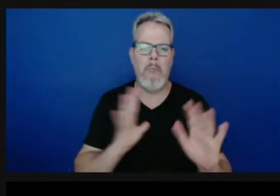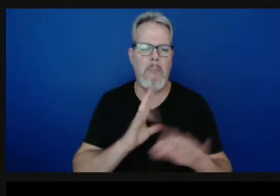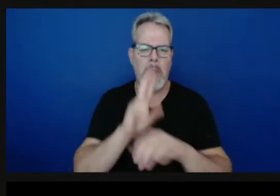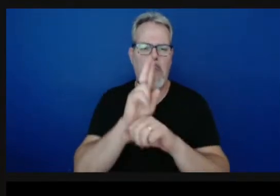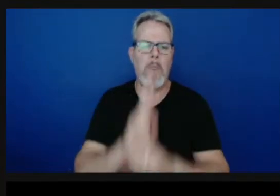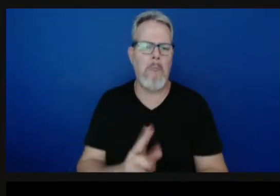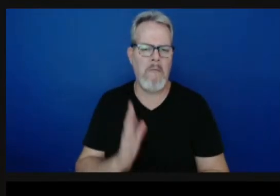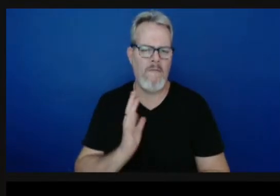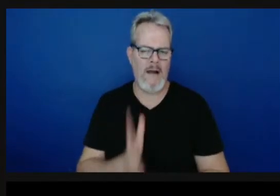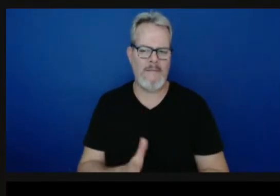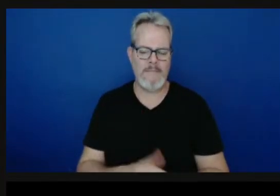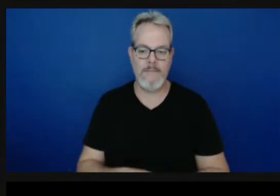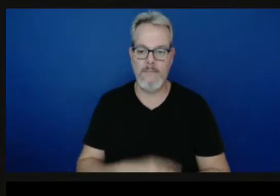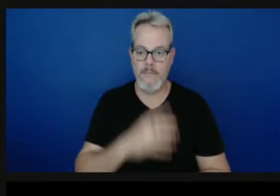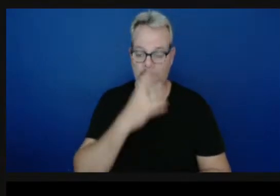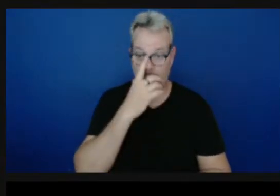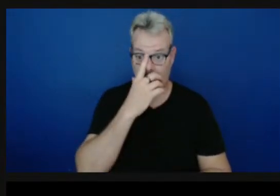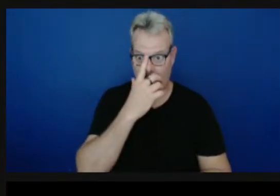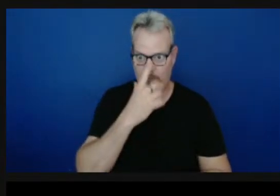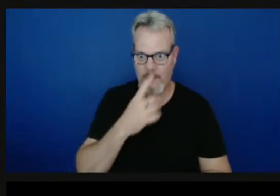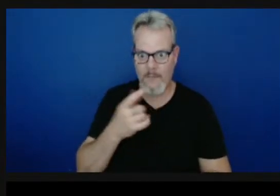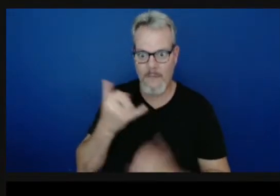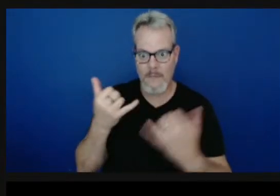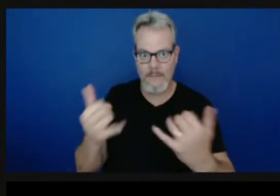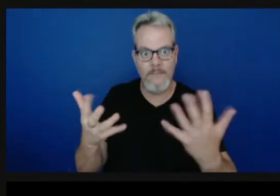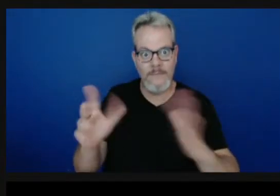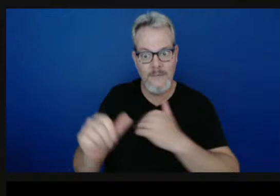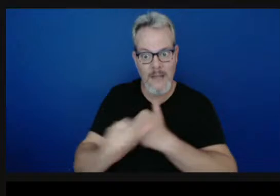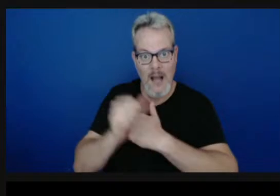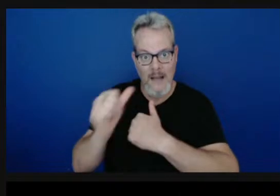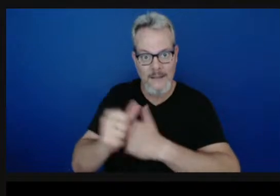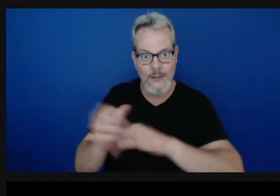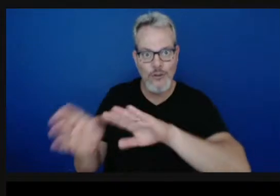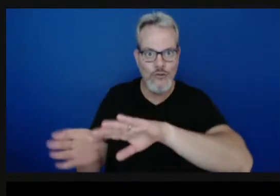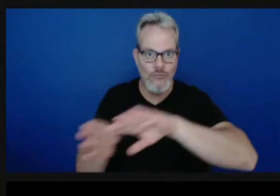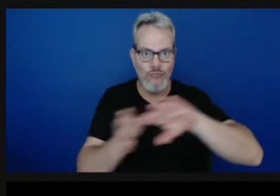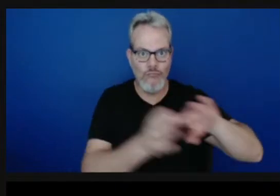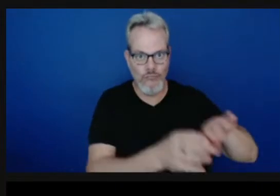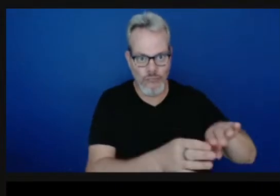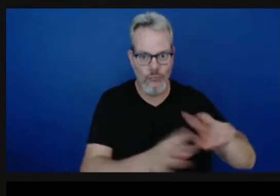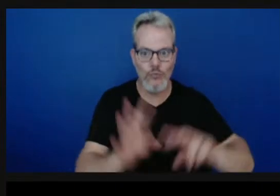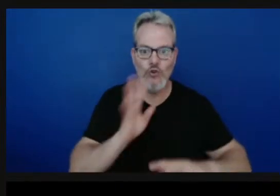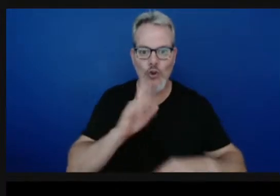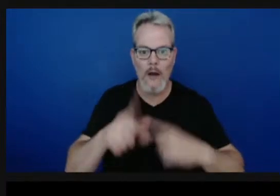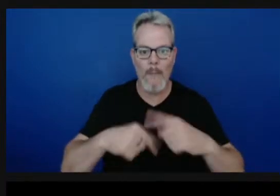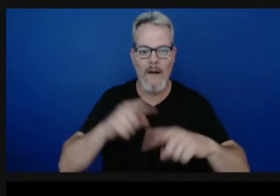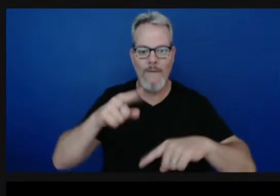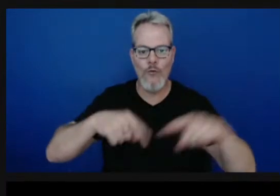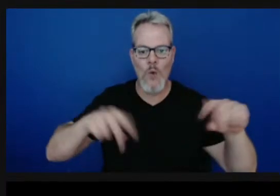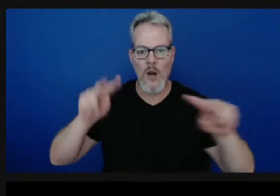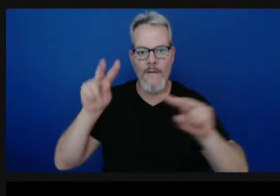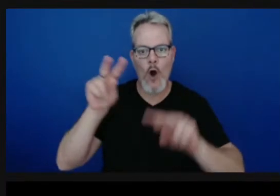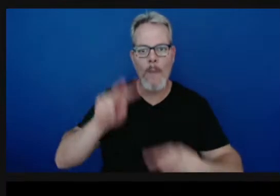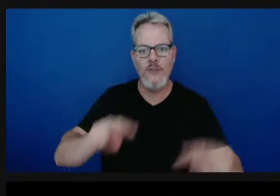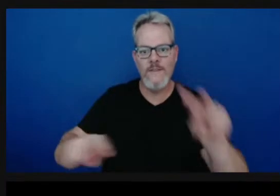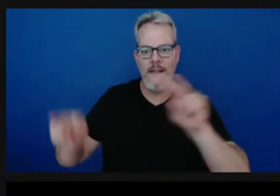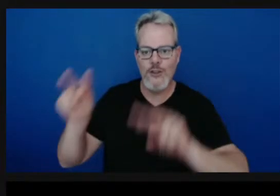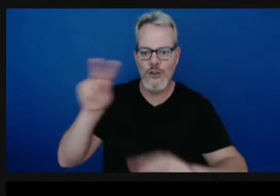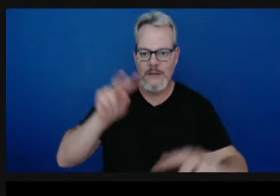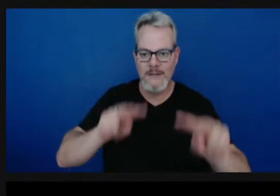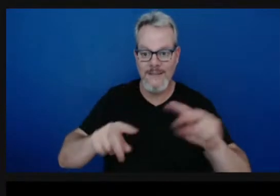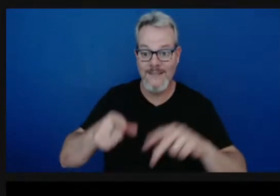So having covered our hazards, we'll move to our observations. And we'll start this week by looking at a live